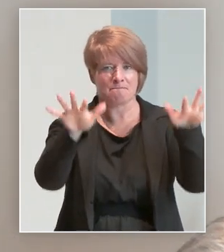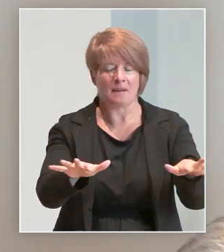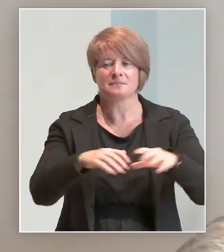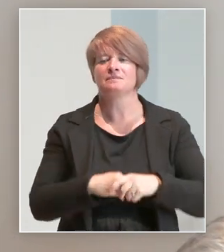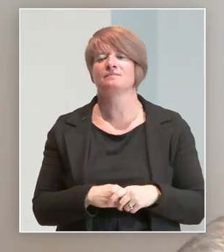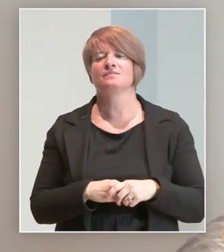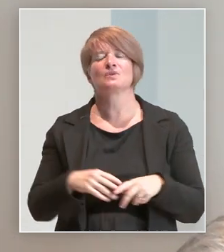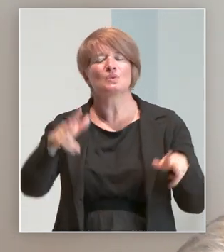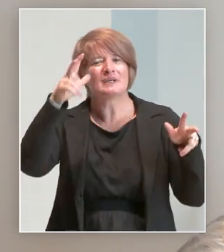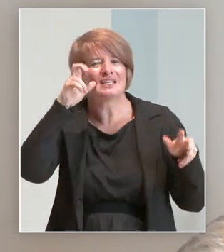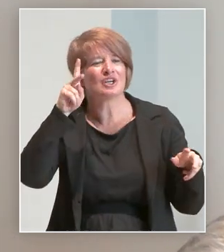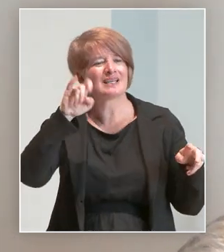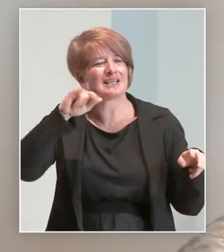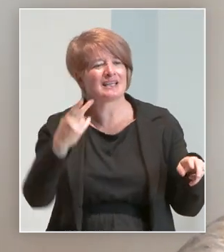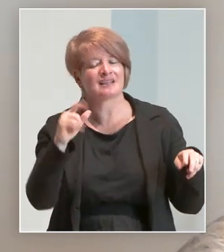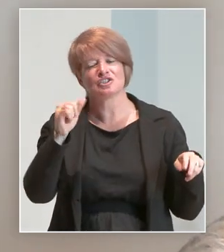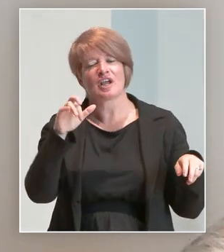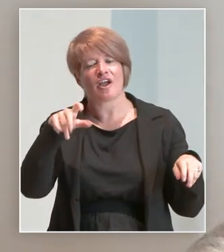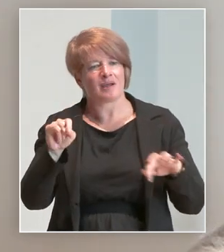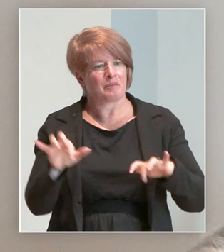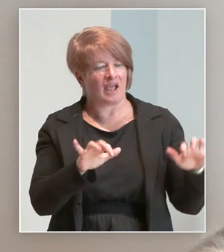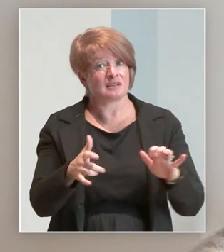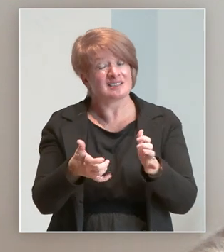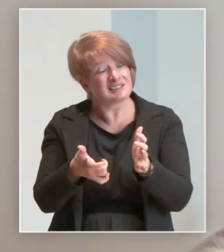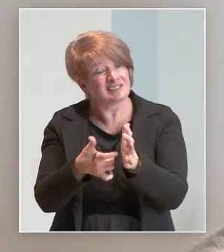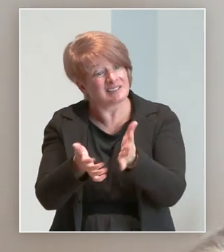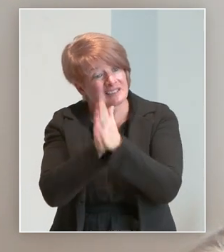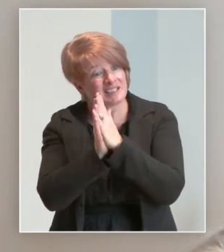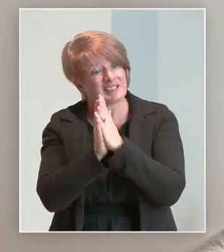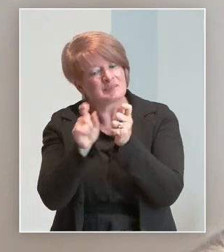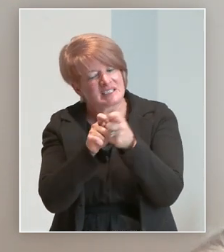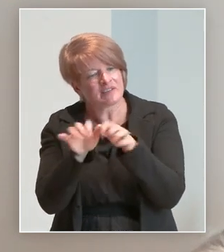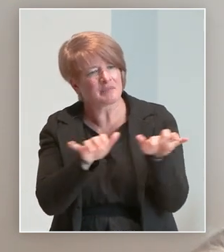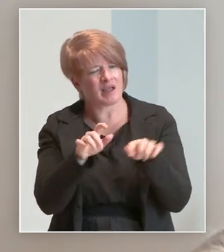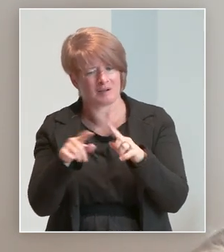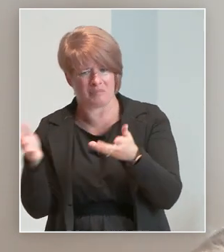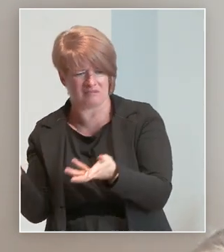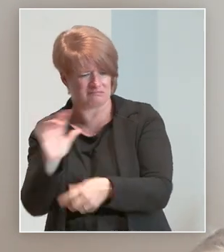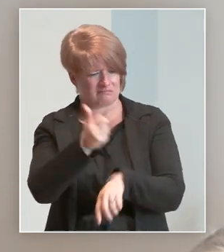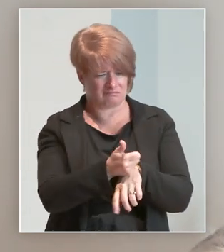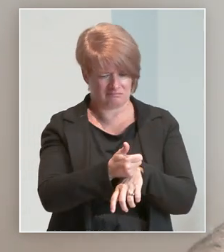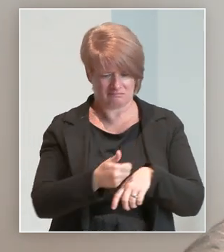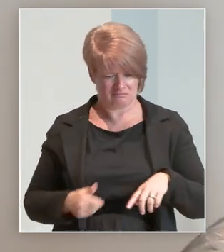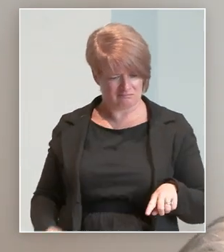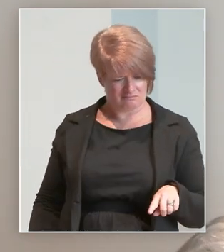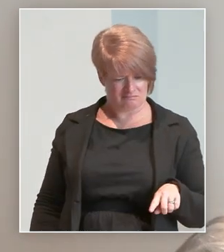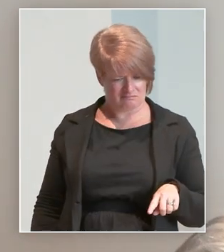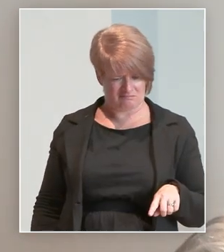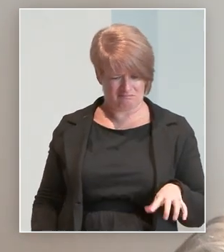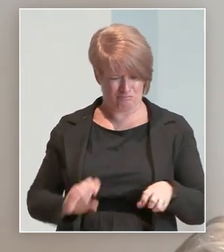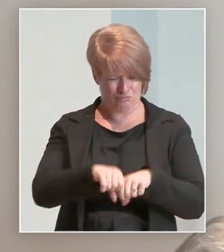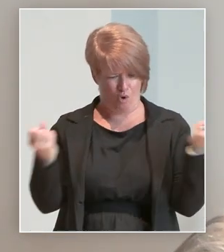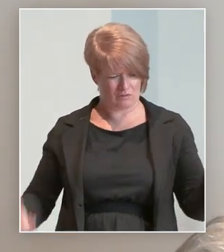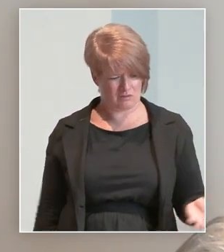Keith Jarrett play. He requests a very specific piano. However, the piano he's introduced to by the young promoter is